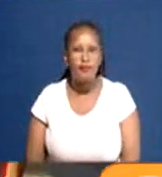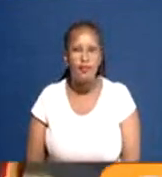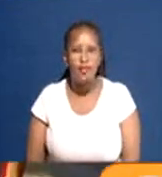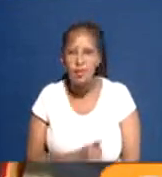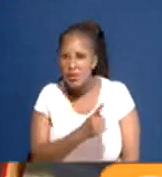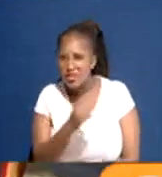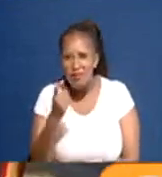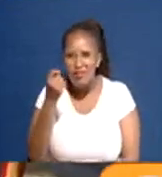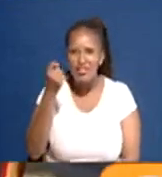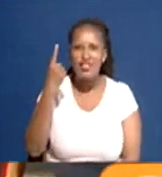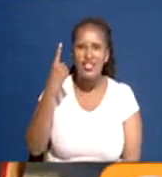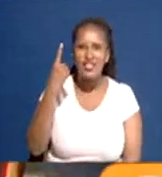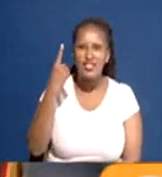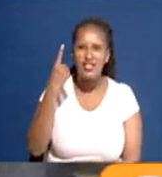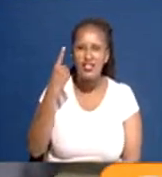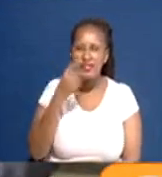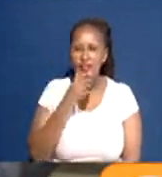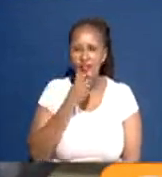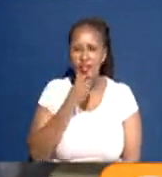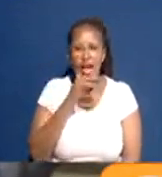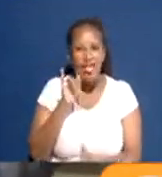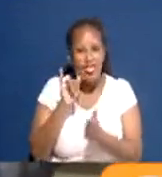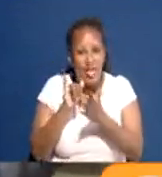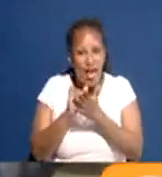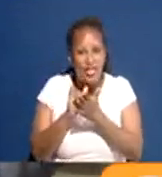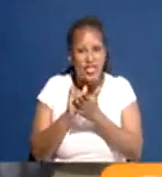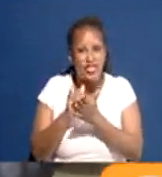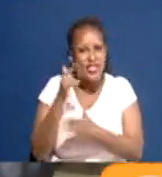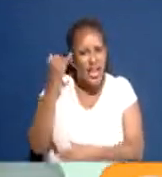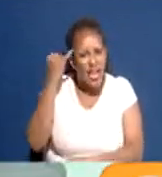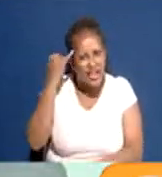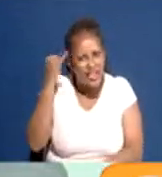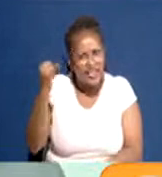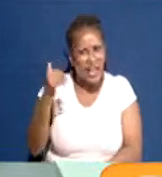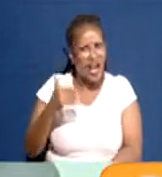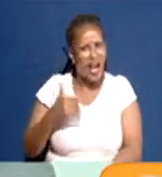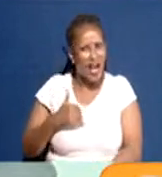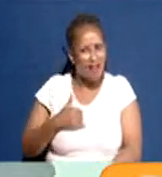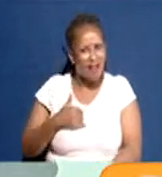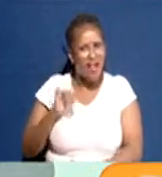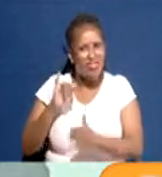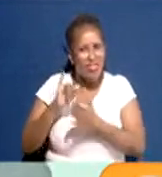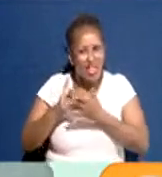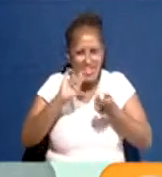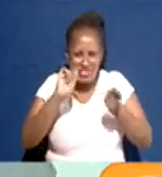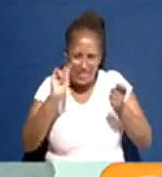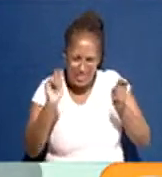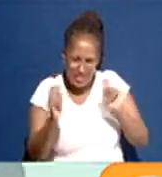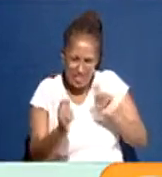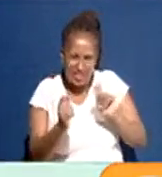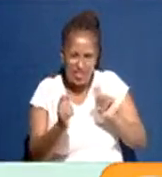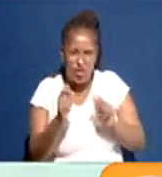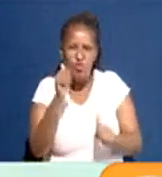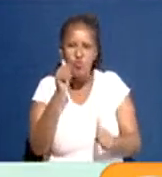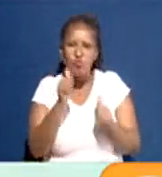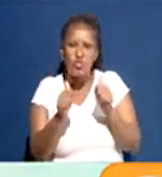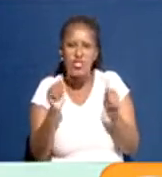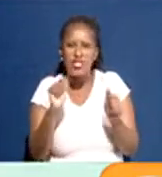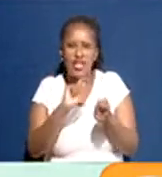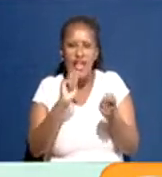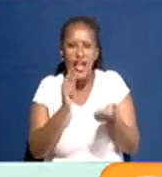Nyinyi mnanielewa jameni? That is the thinking. That is the transformation that is going to change